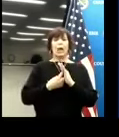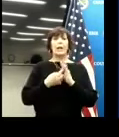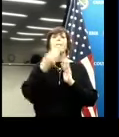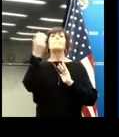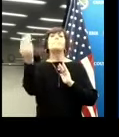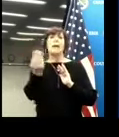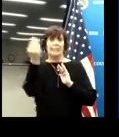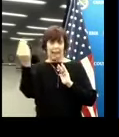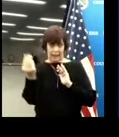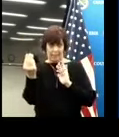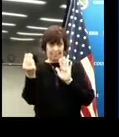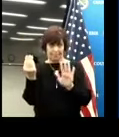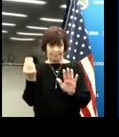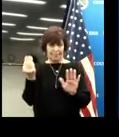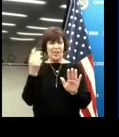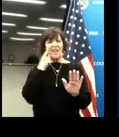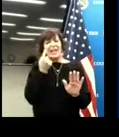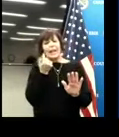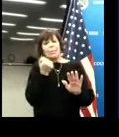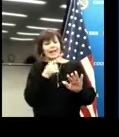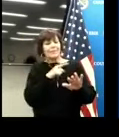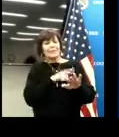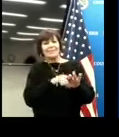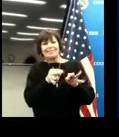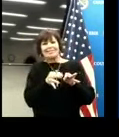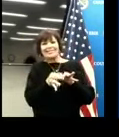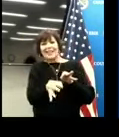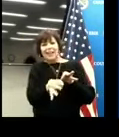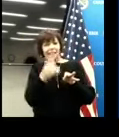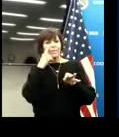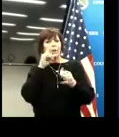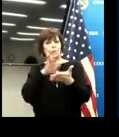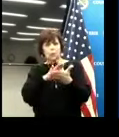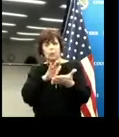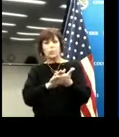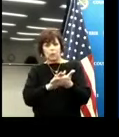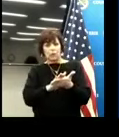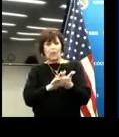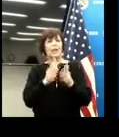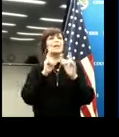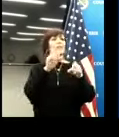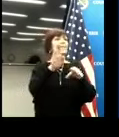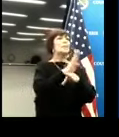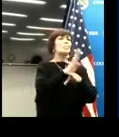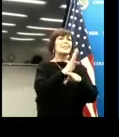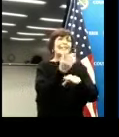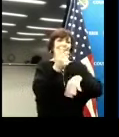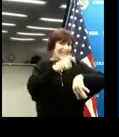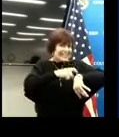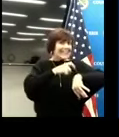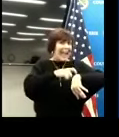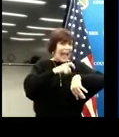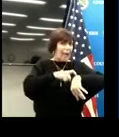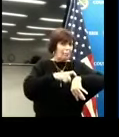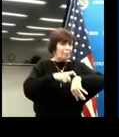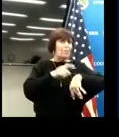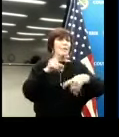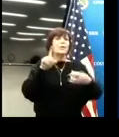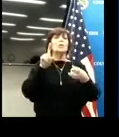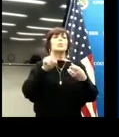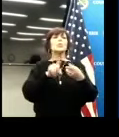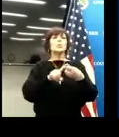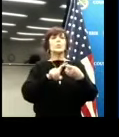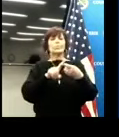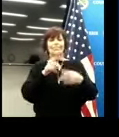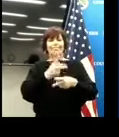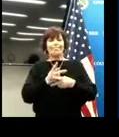Monday. So there is a little bit of delay for schools, and they are giving businesses, the ones that are affected by the orange zone,